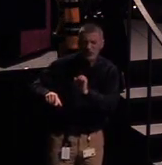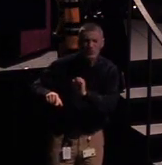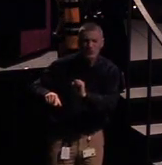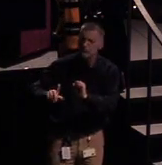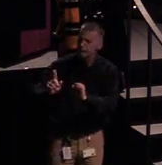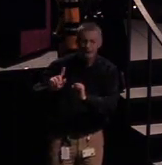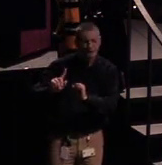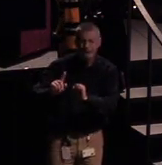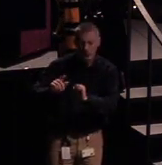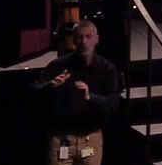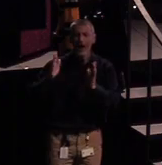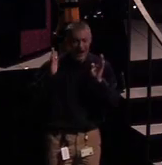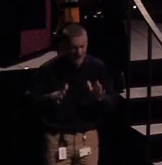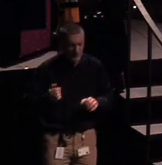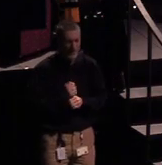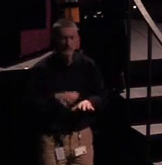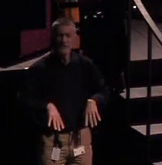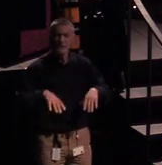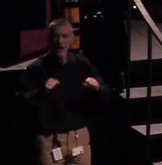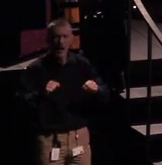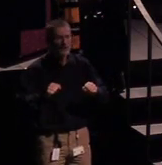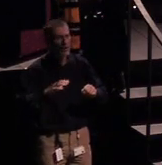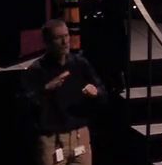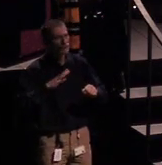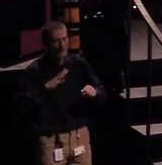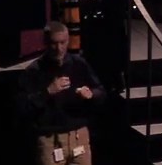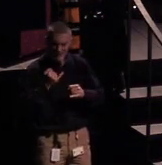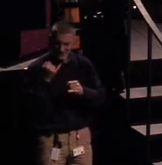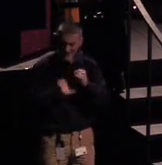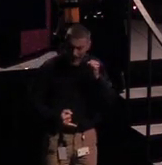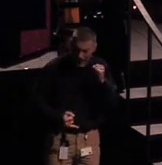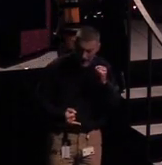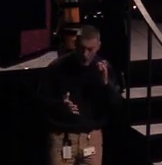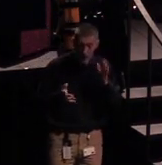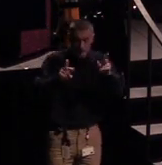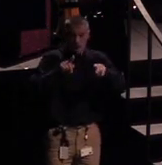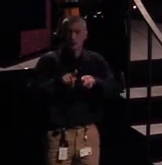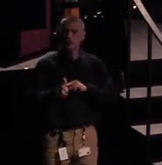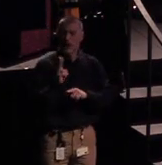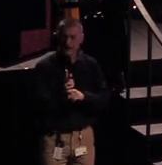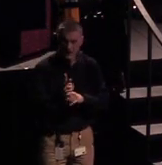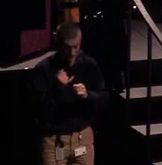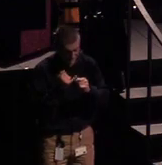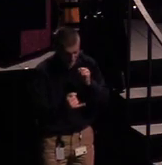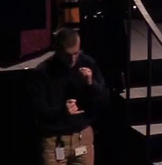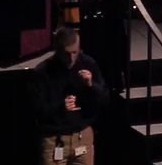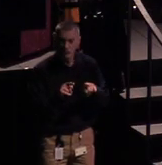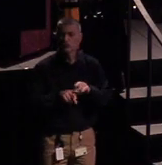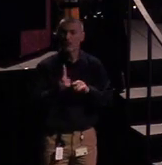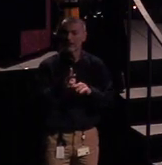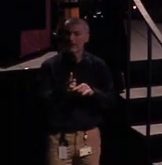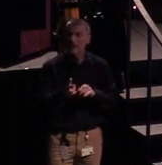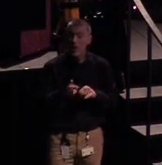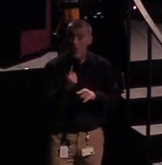to start somewhere and we have to be ready to fail and to learn from those failures and because there's they're never purely failures there's always